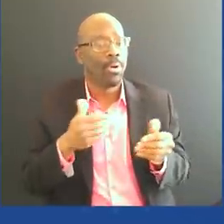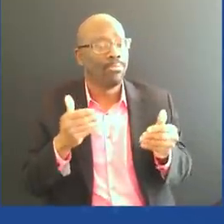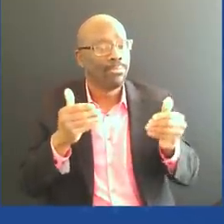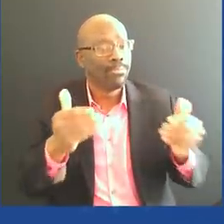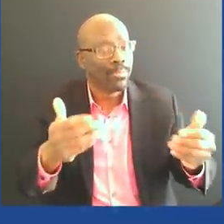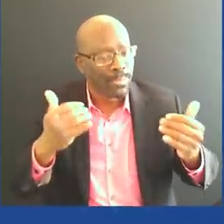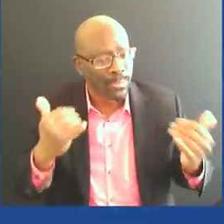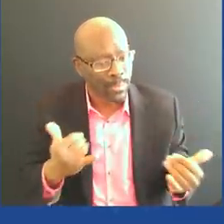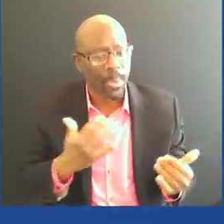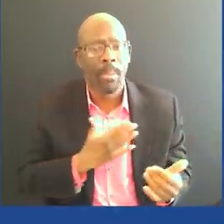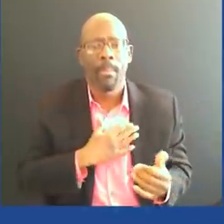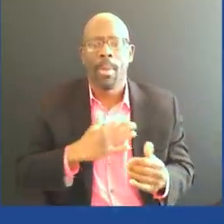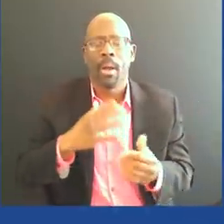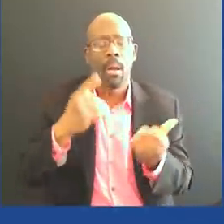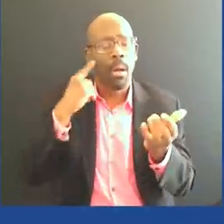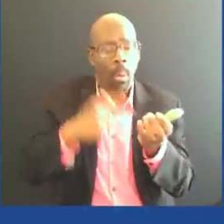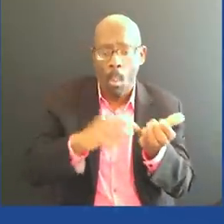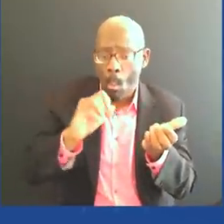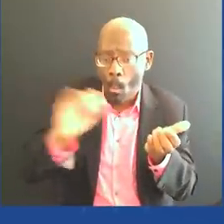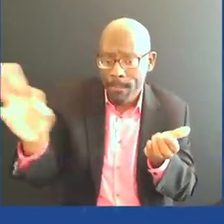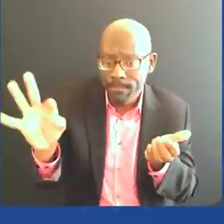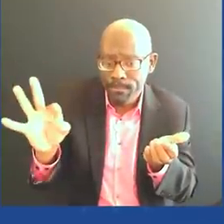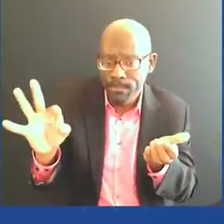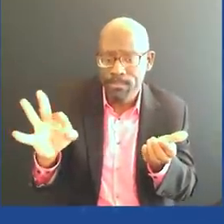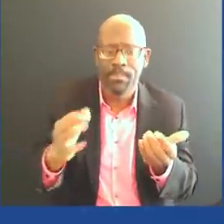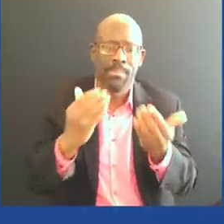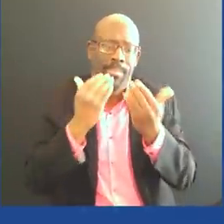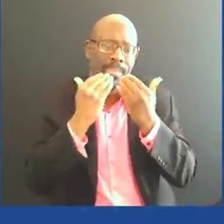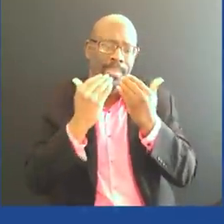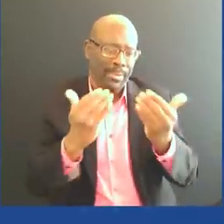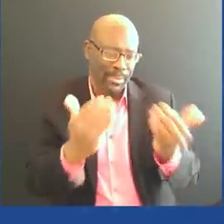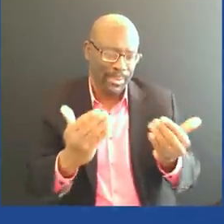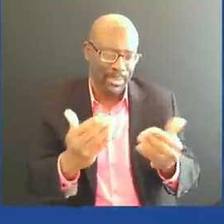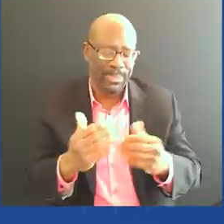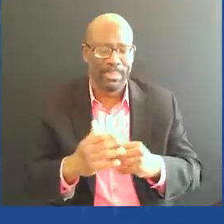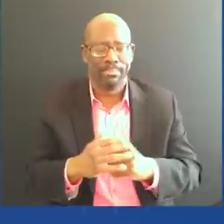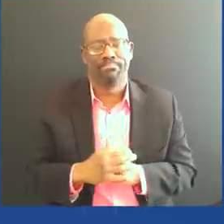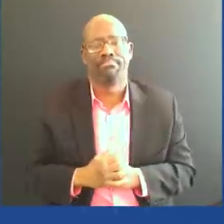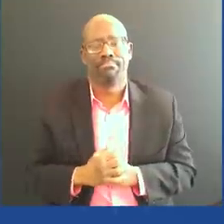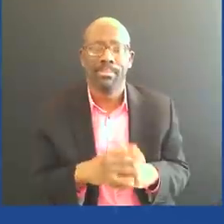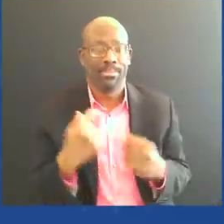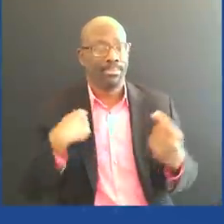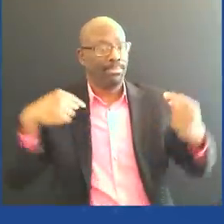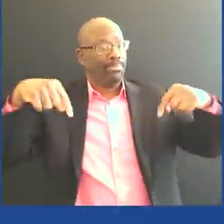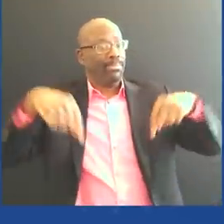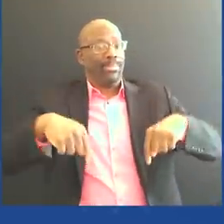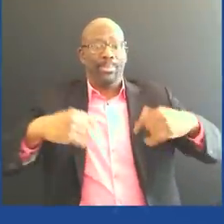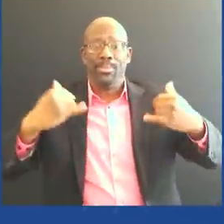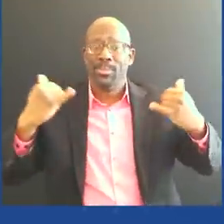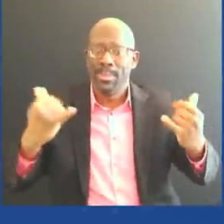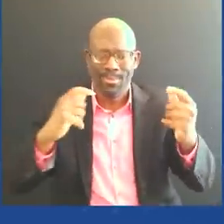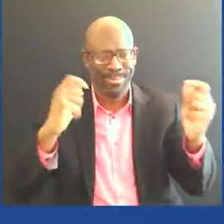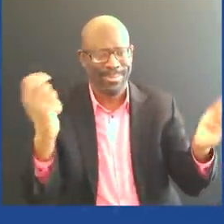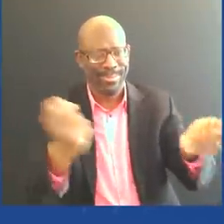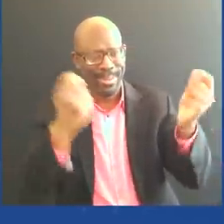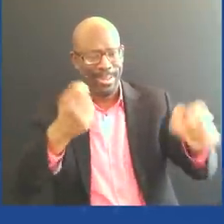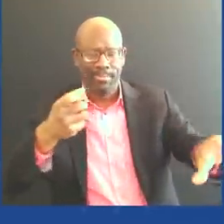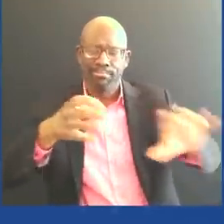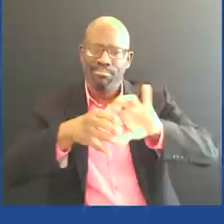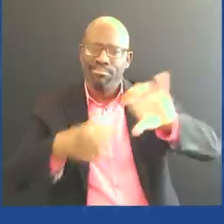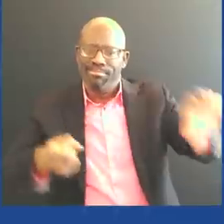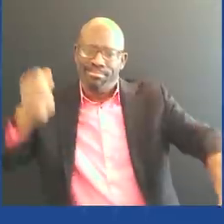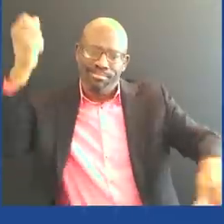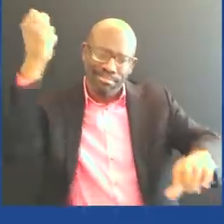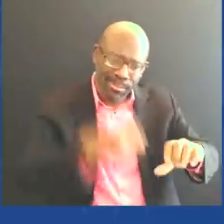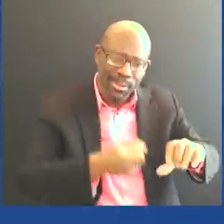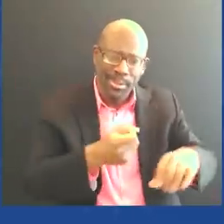Thank you. We are here today to commemorate the commissioning of USS Delaware, the seventh ship to bear the name of the first state. The first USS